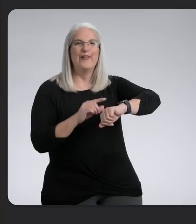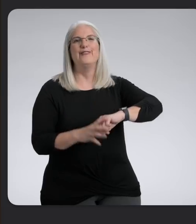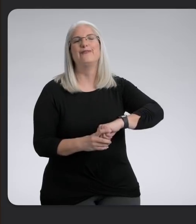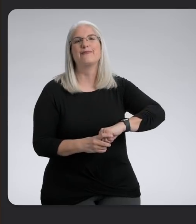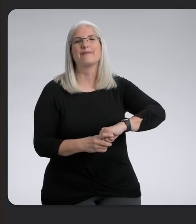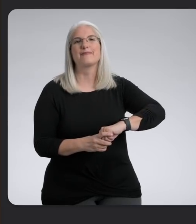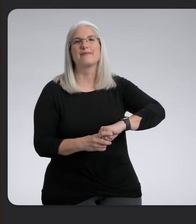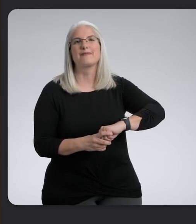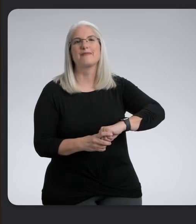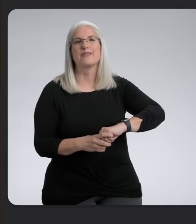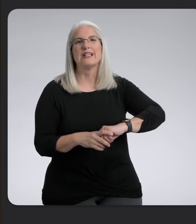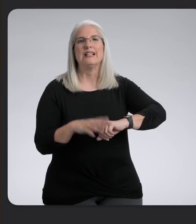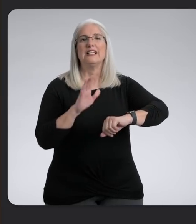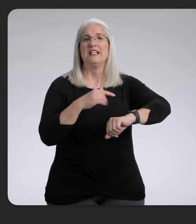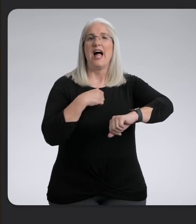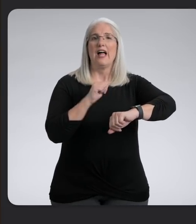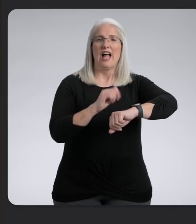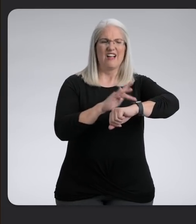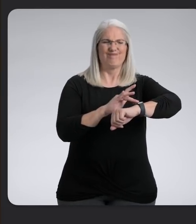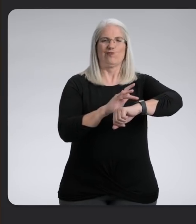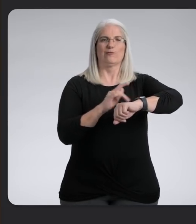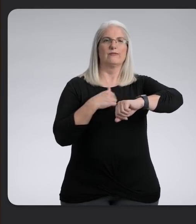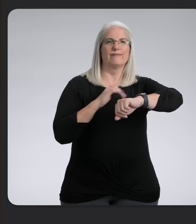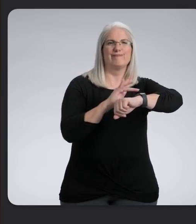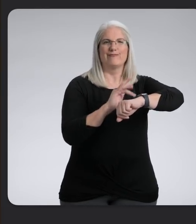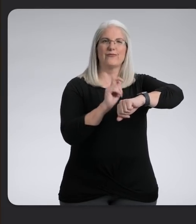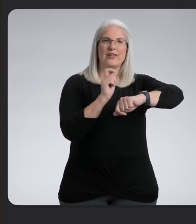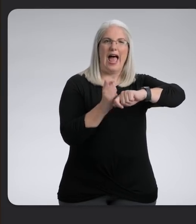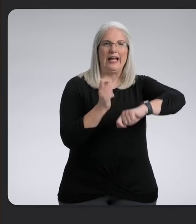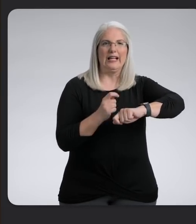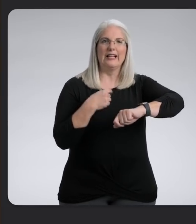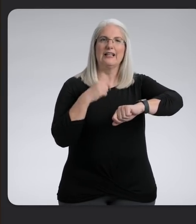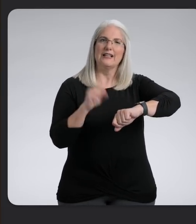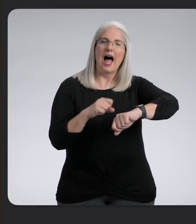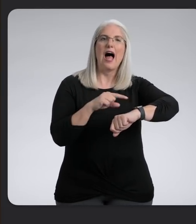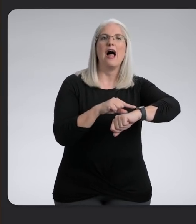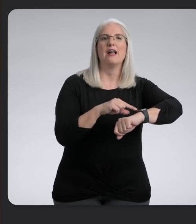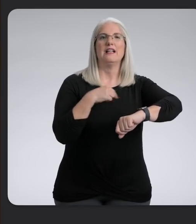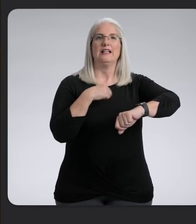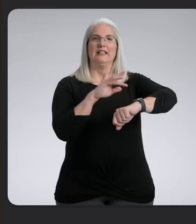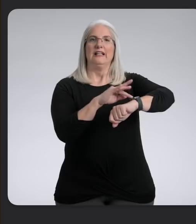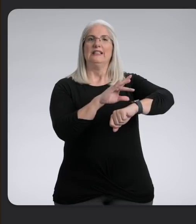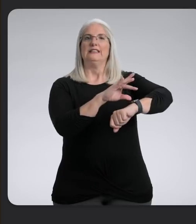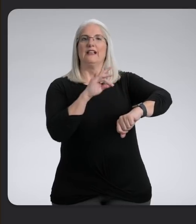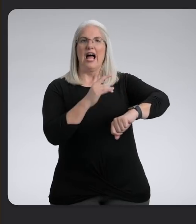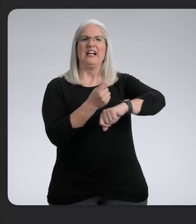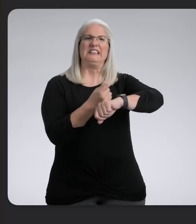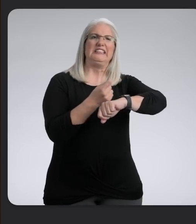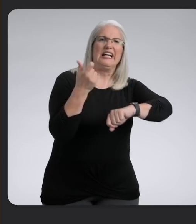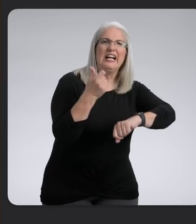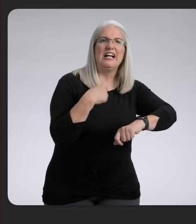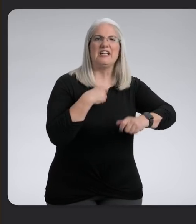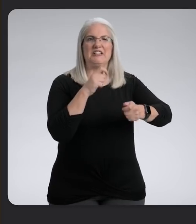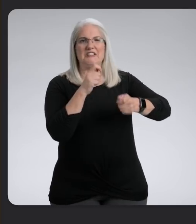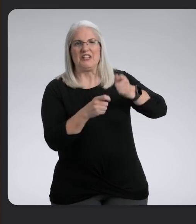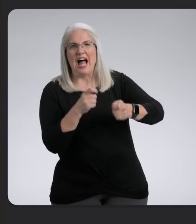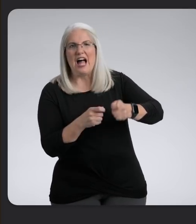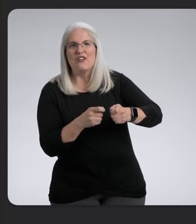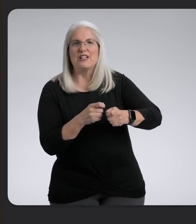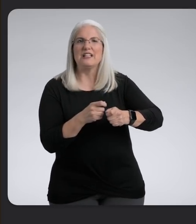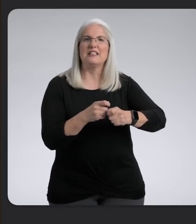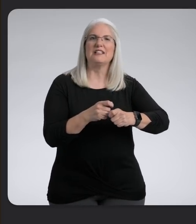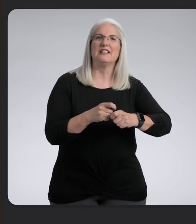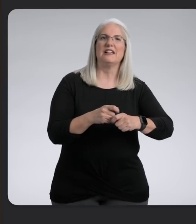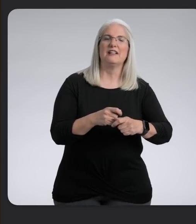If I tap Scribble, I can edit my text in line by selecting and deleting what I'd like to change. And I can